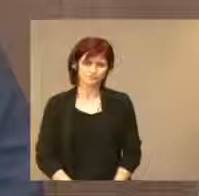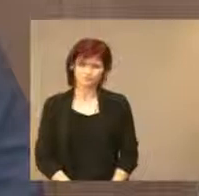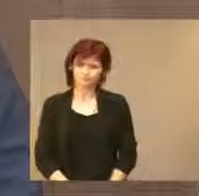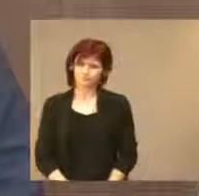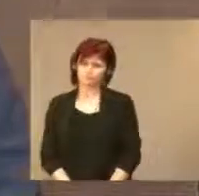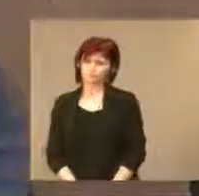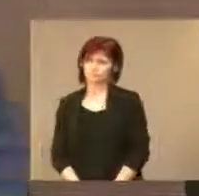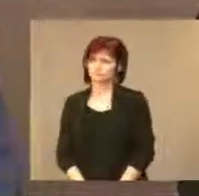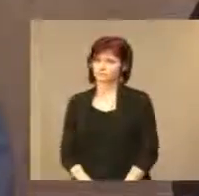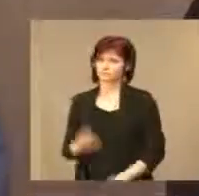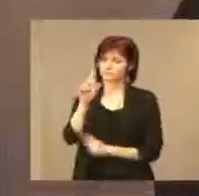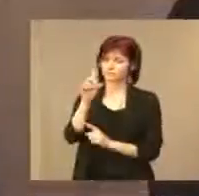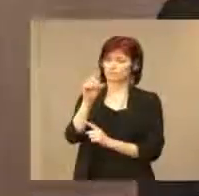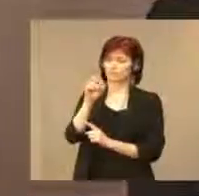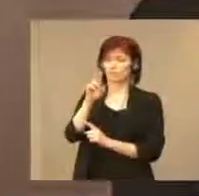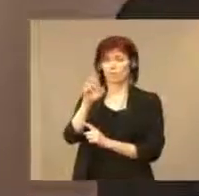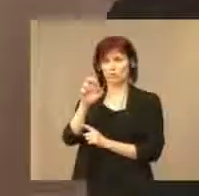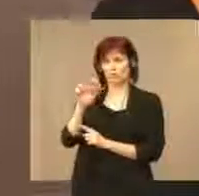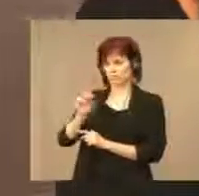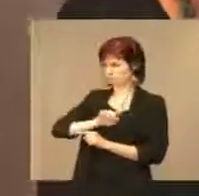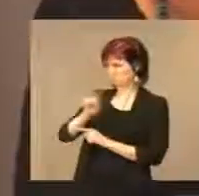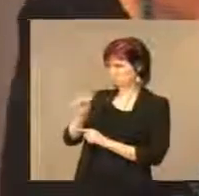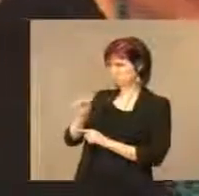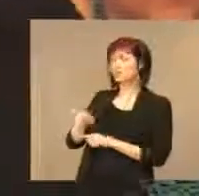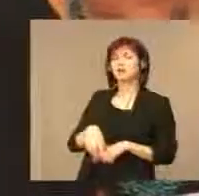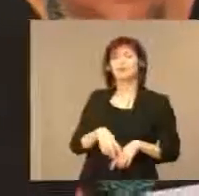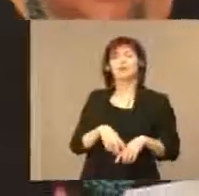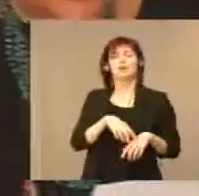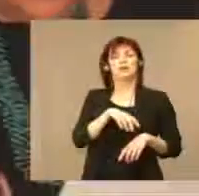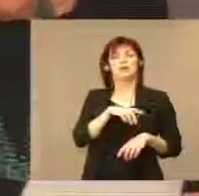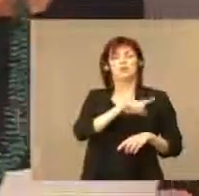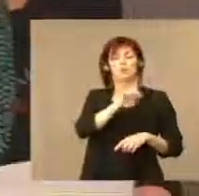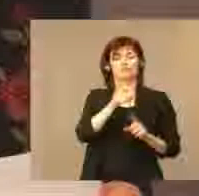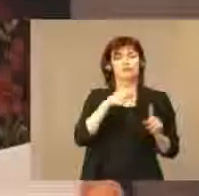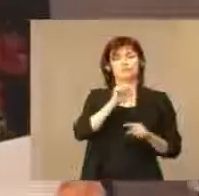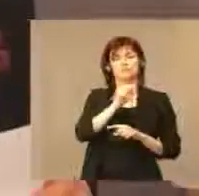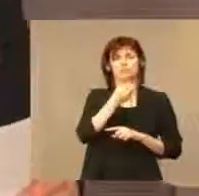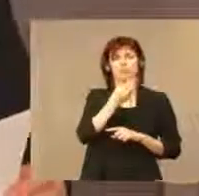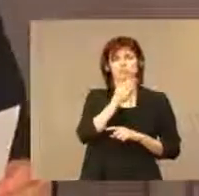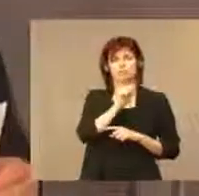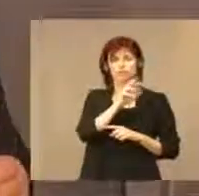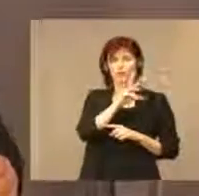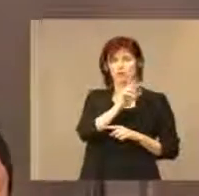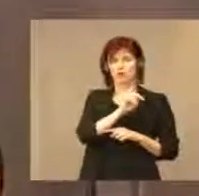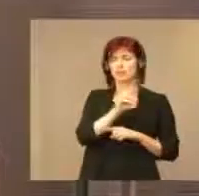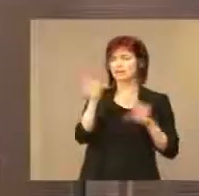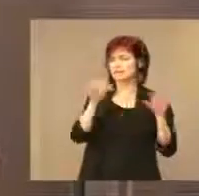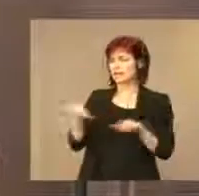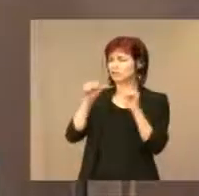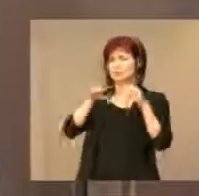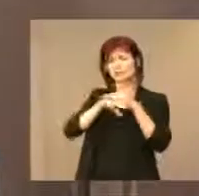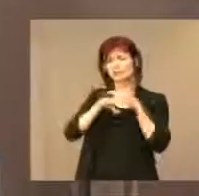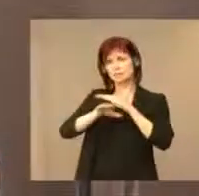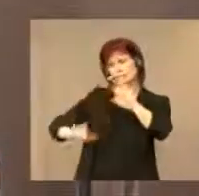This one is for Doreen. Sean asked, is there a standard accessibility assessment for First